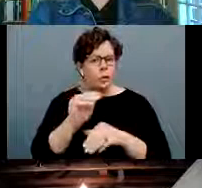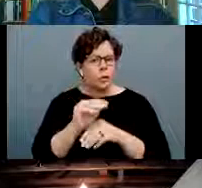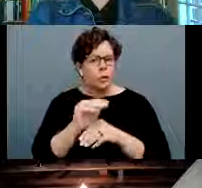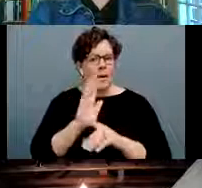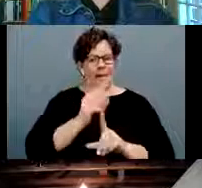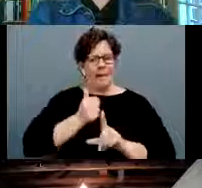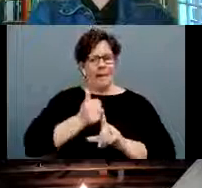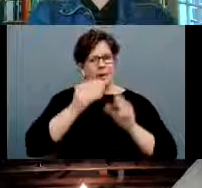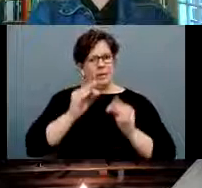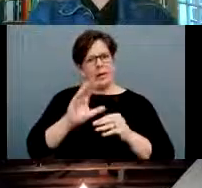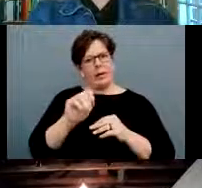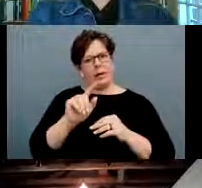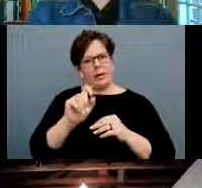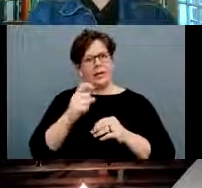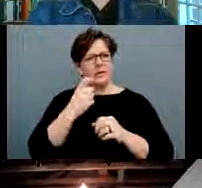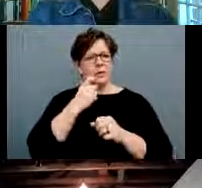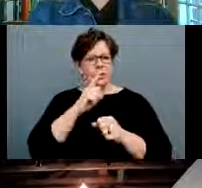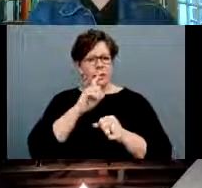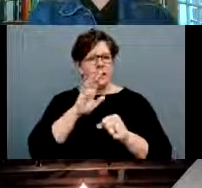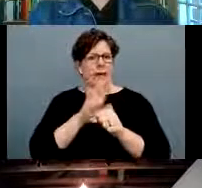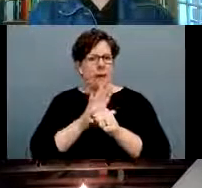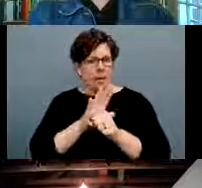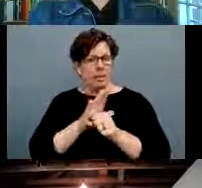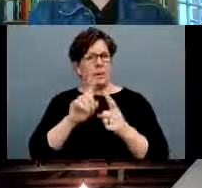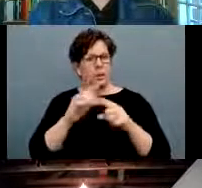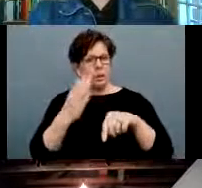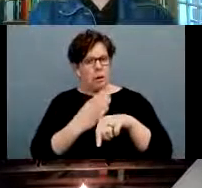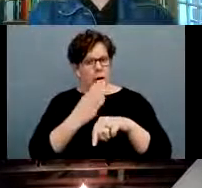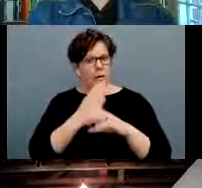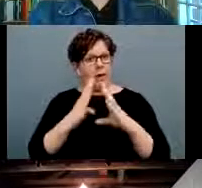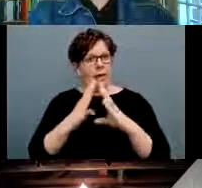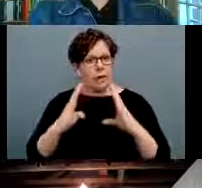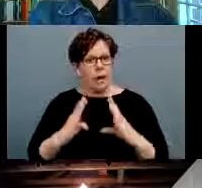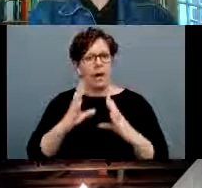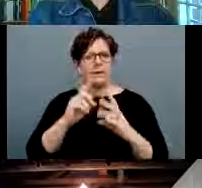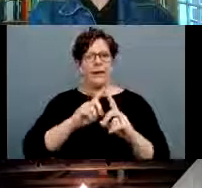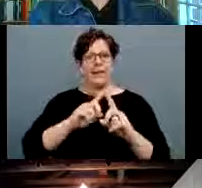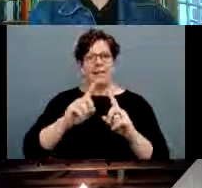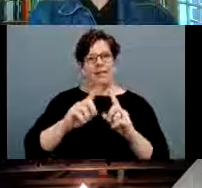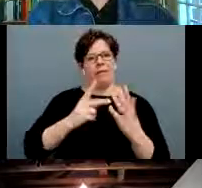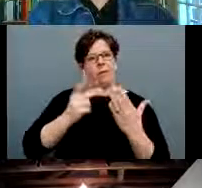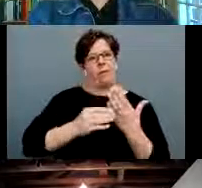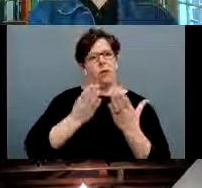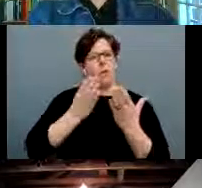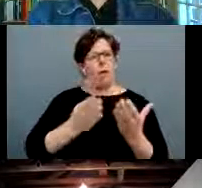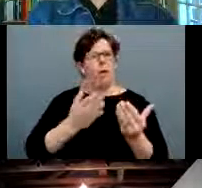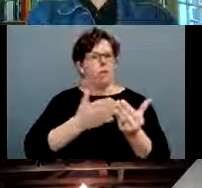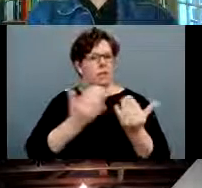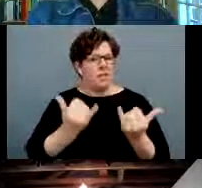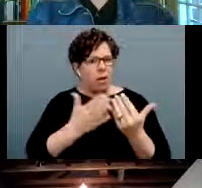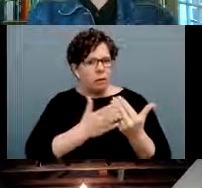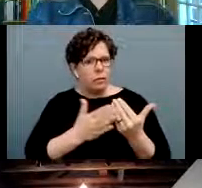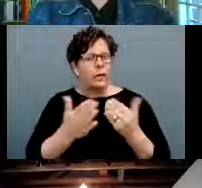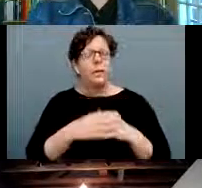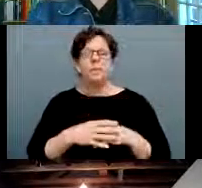artist, the recent commitment to save the site, and its ongoing engaging programming. But for me,